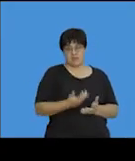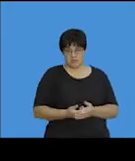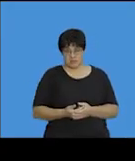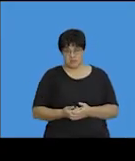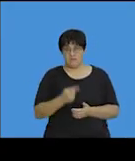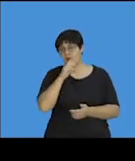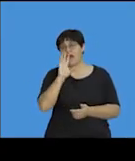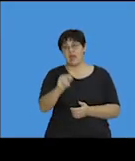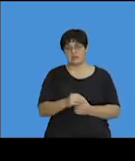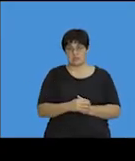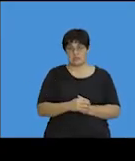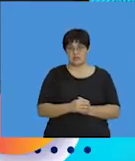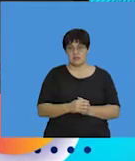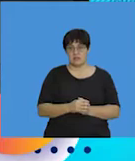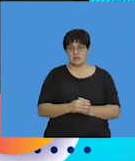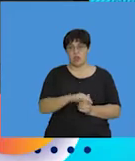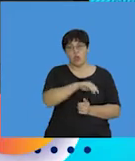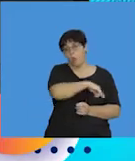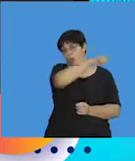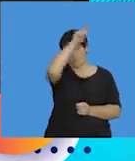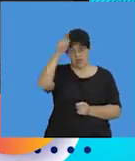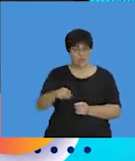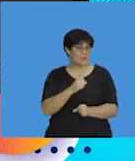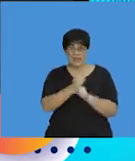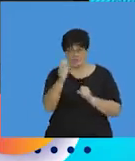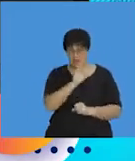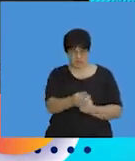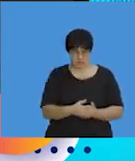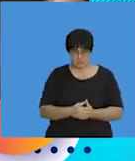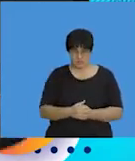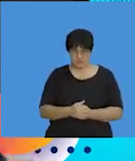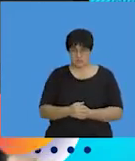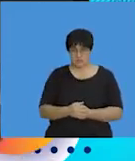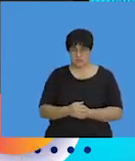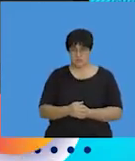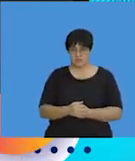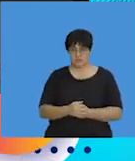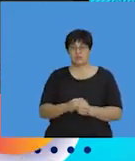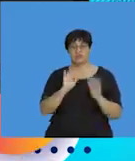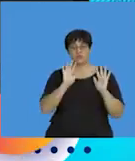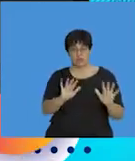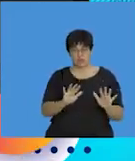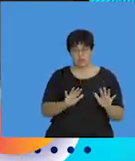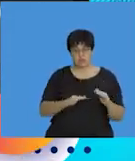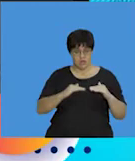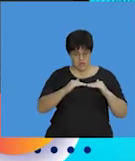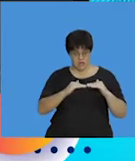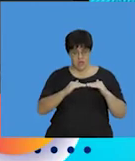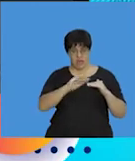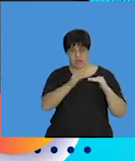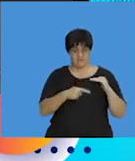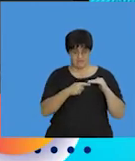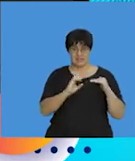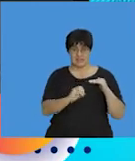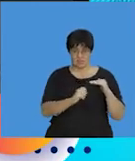we know how far it goes. If they had asked for the entire motion, which they didn't, you need